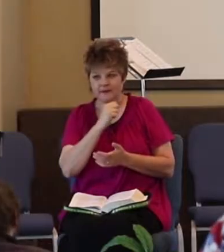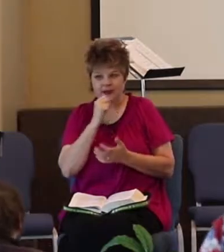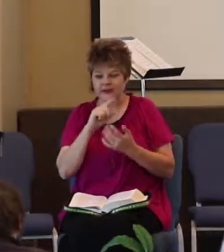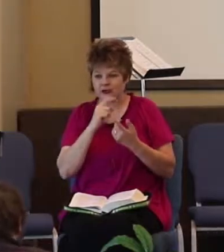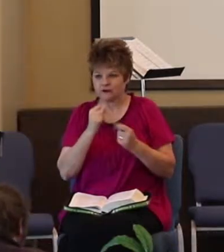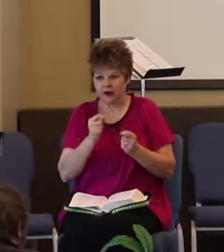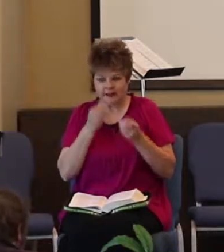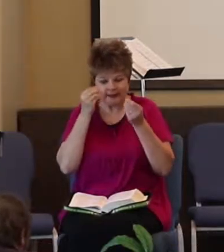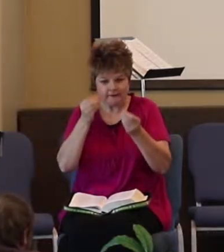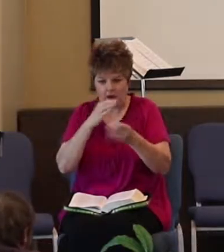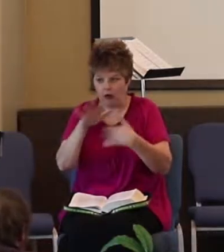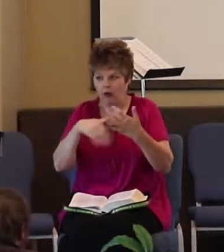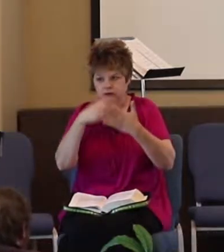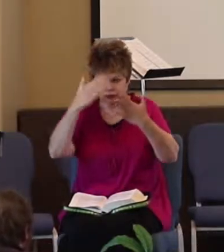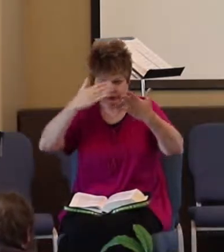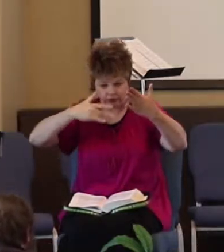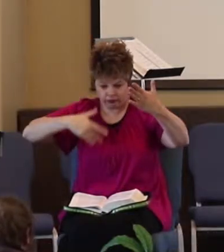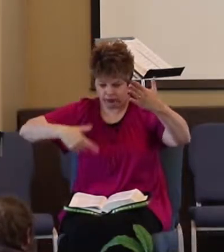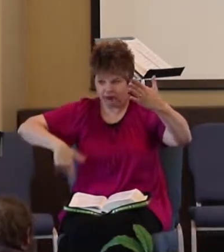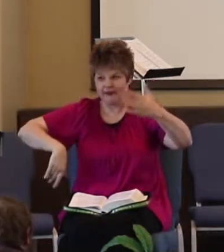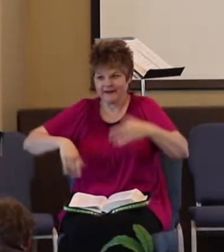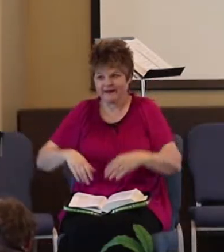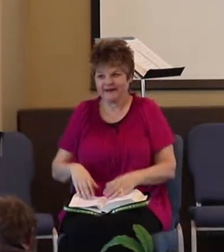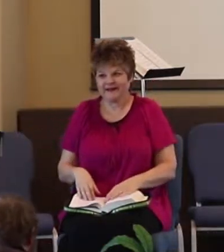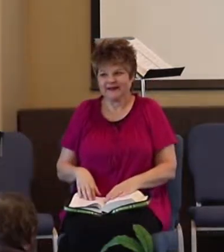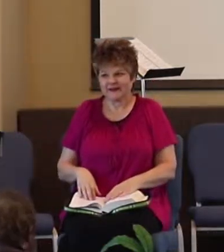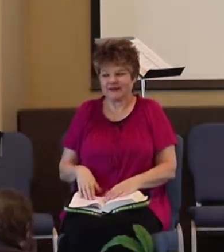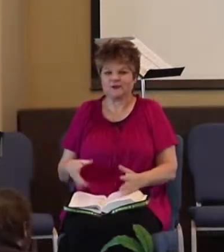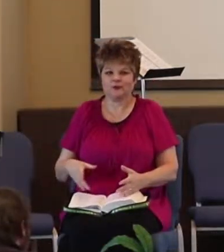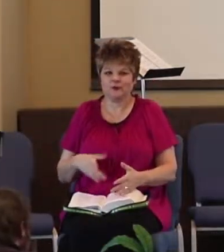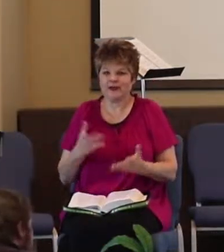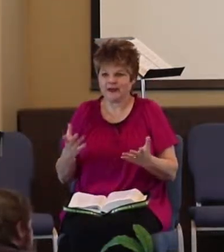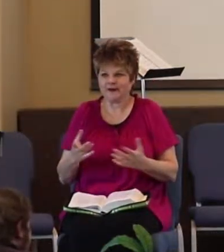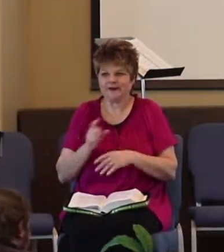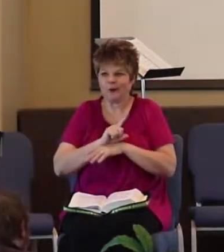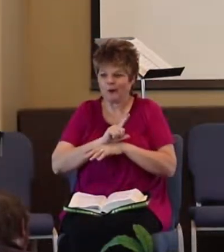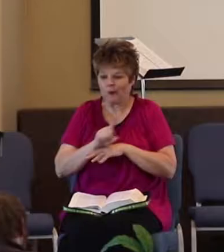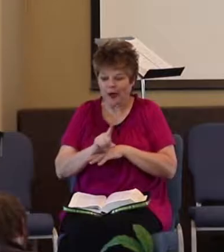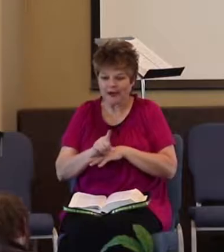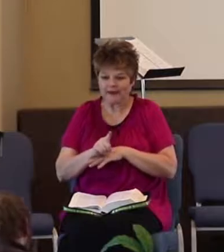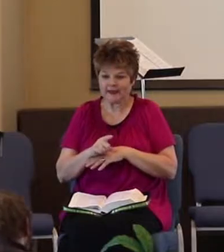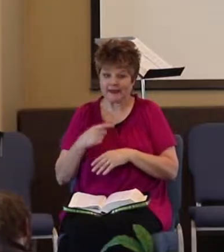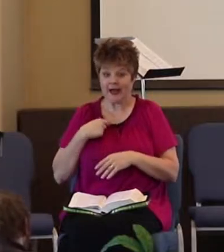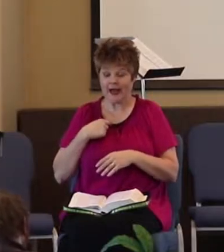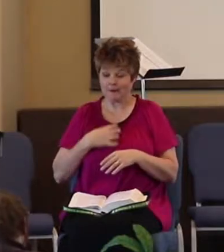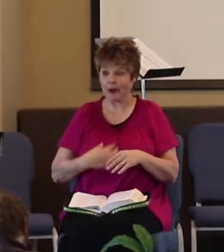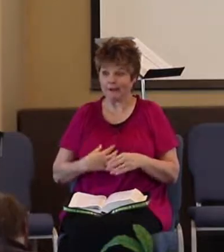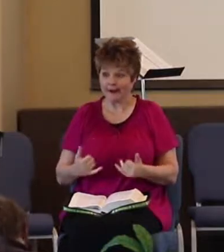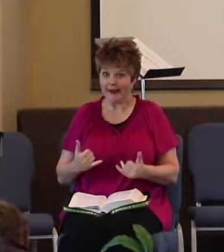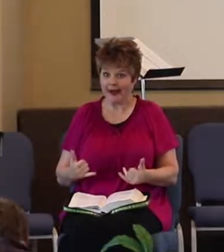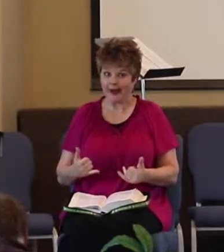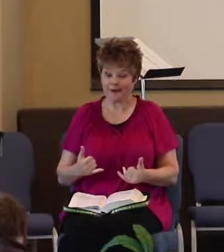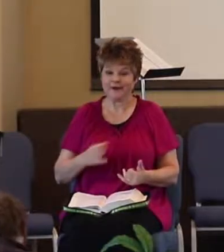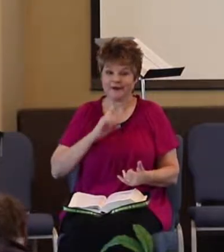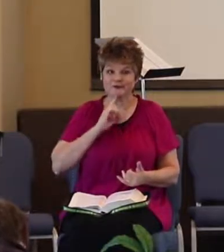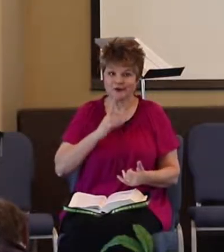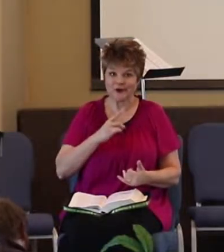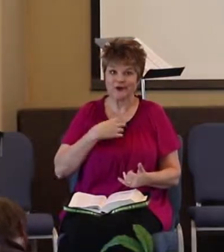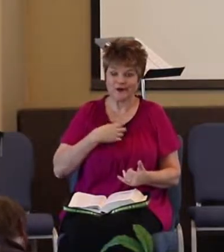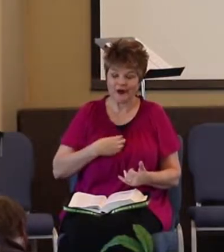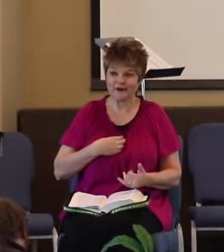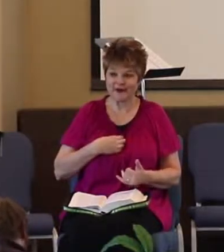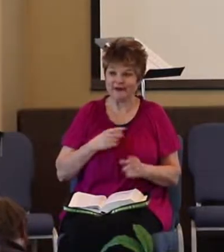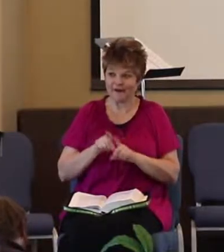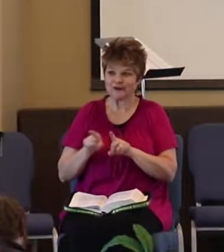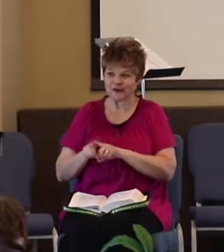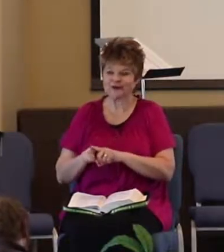try to give them all to you because we'll be here till 1, and I'm already hungry, and I'm sure you guys are too. So